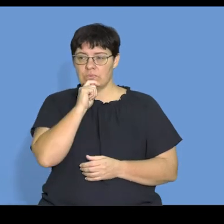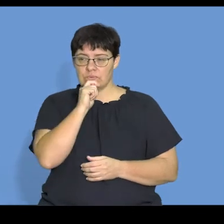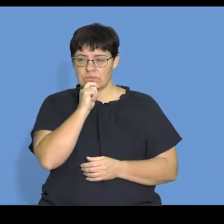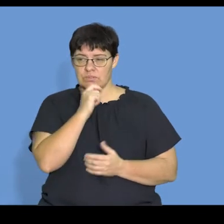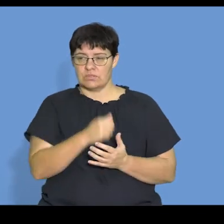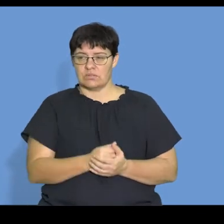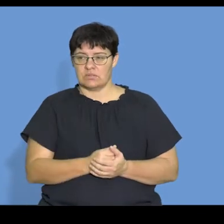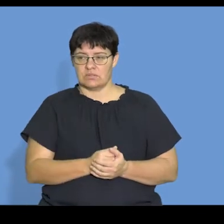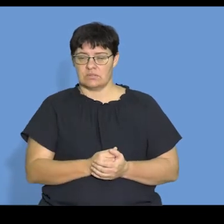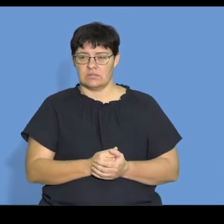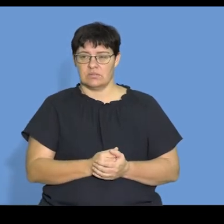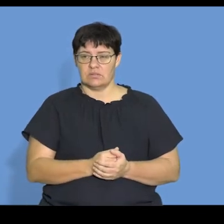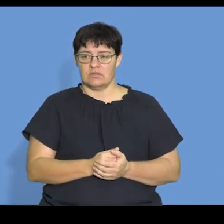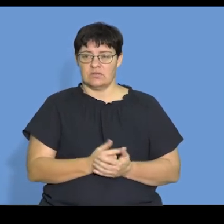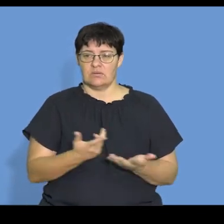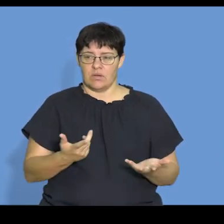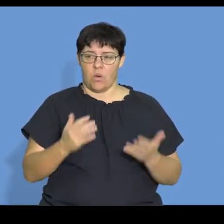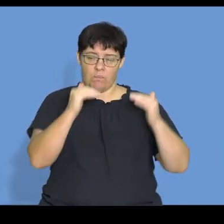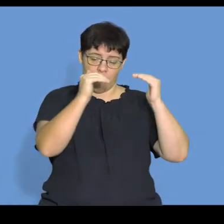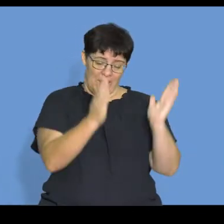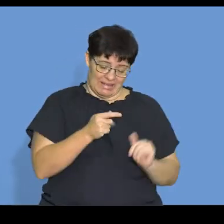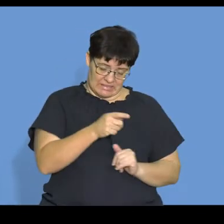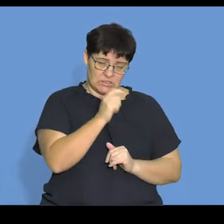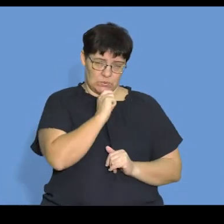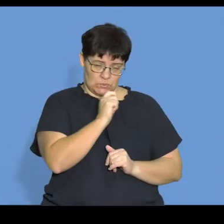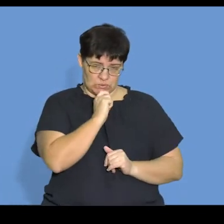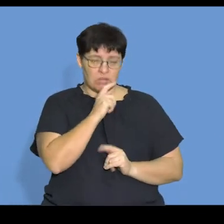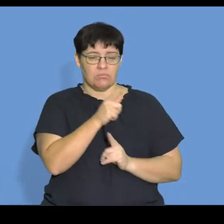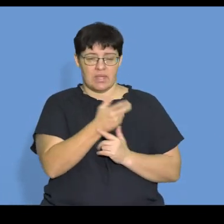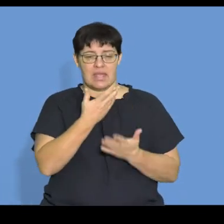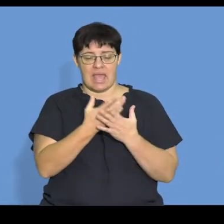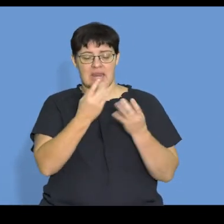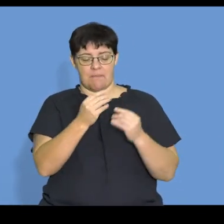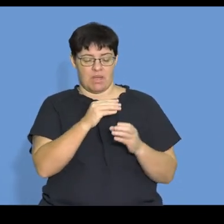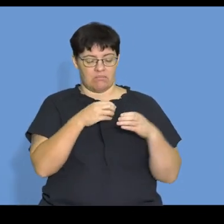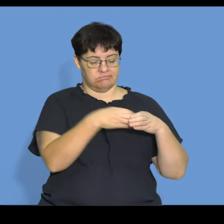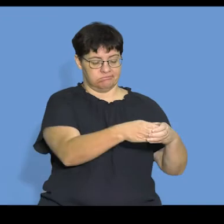the parentheses or brackets to group these numbers, right?